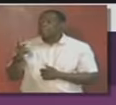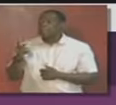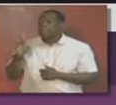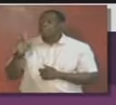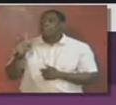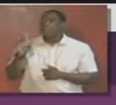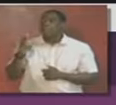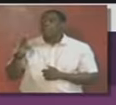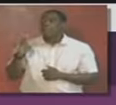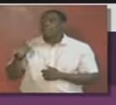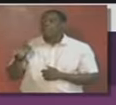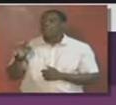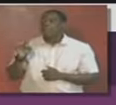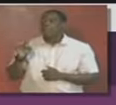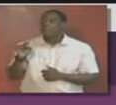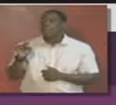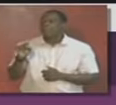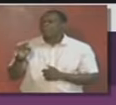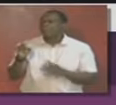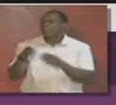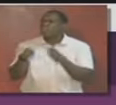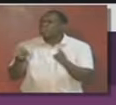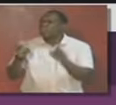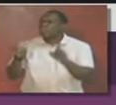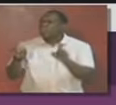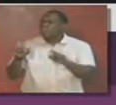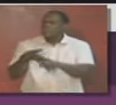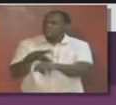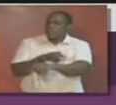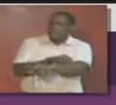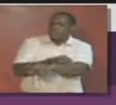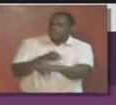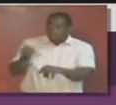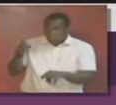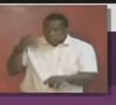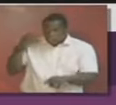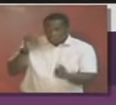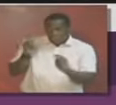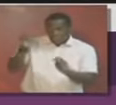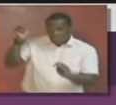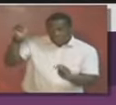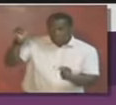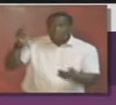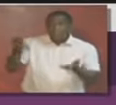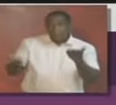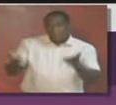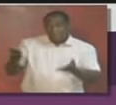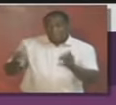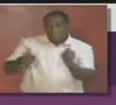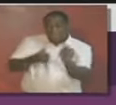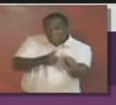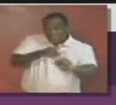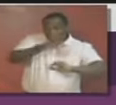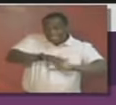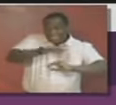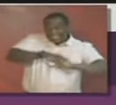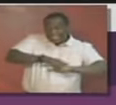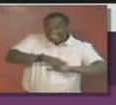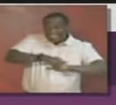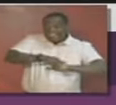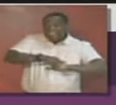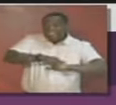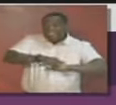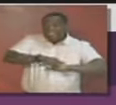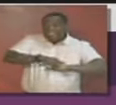a general question about vaccination. Do you think Trinidad and Tobago may follow England when it comes to administering